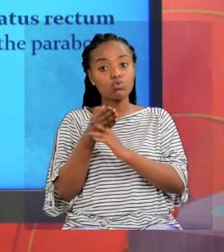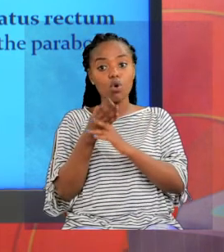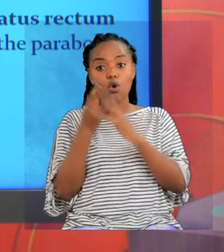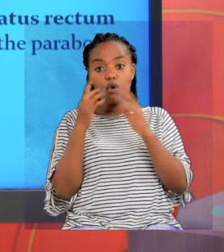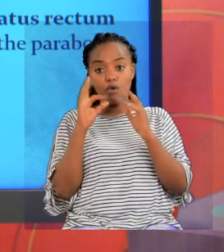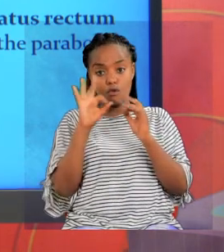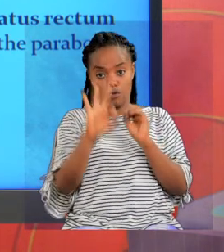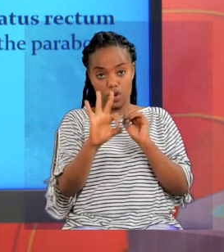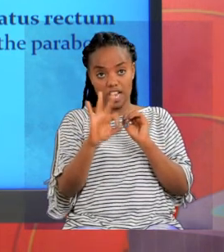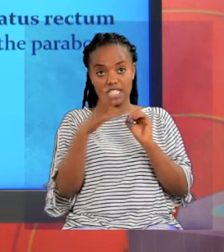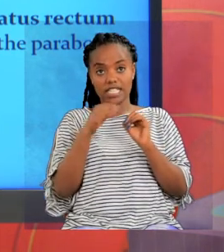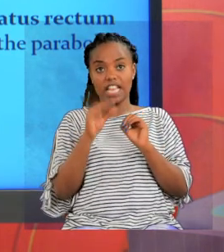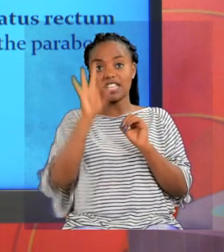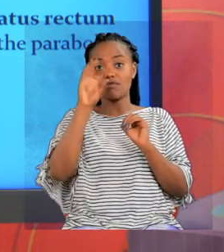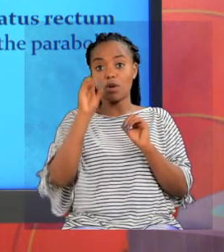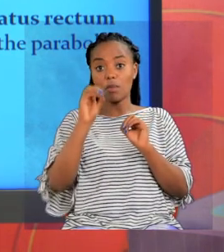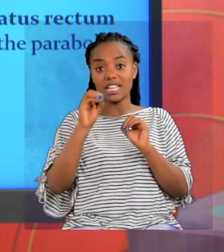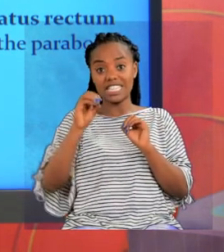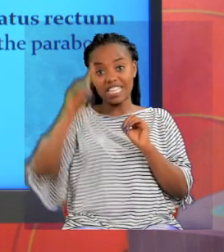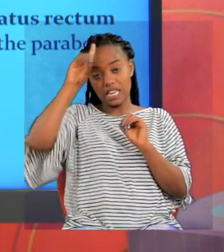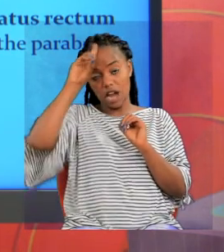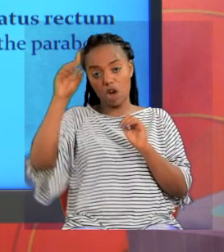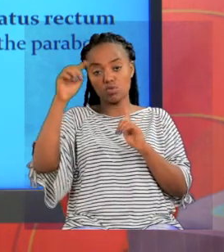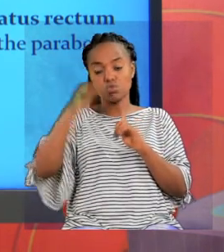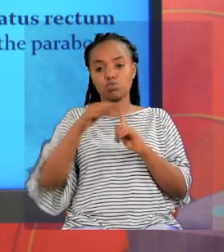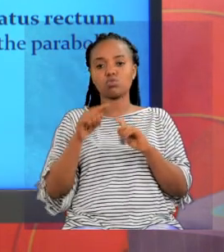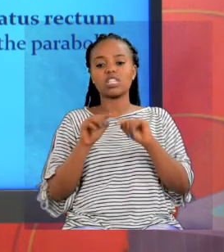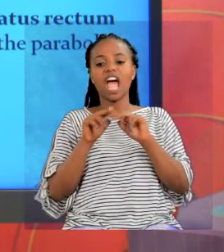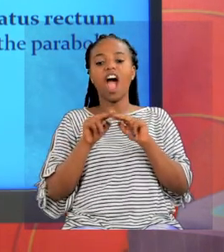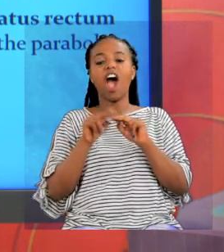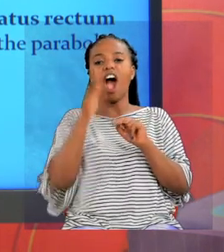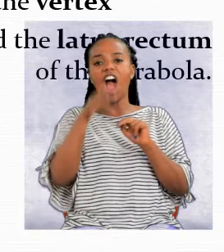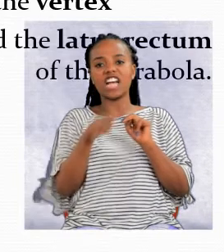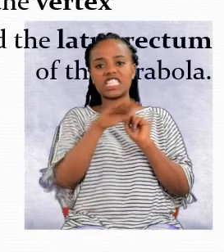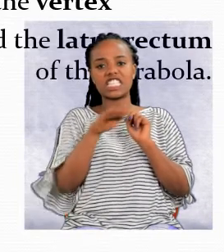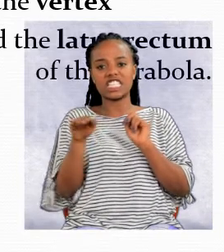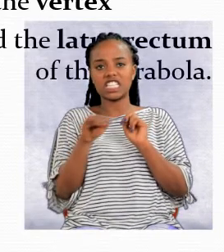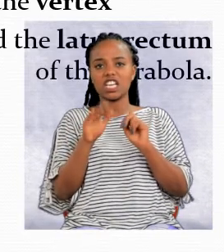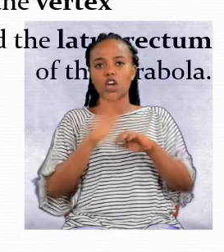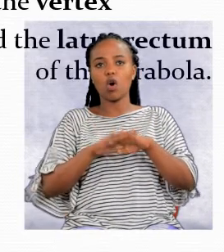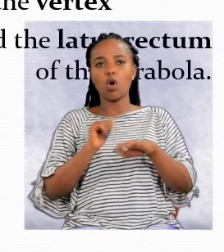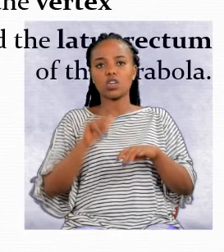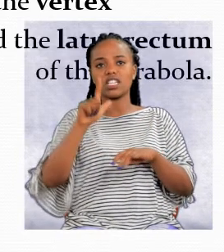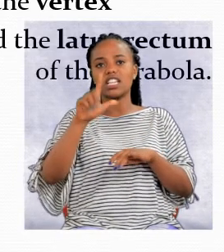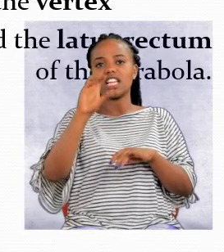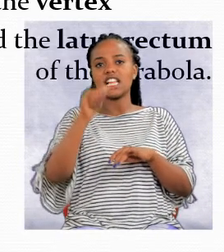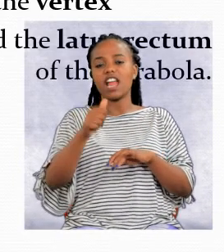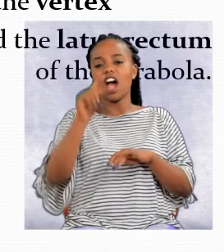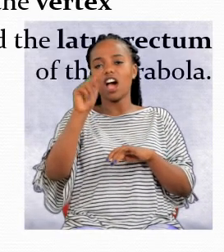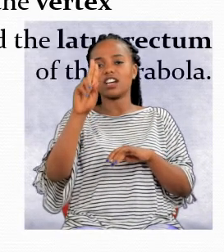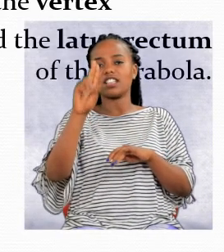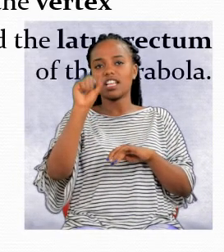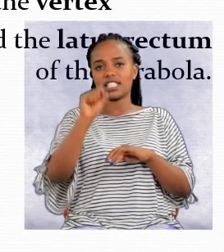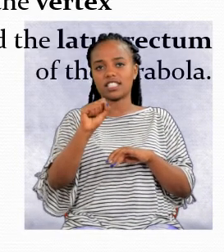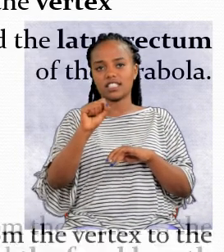and perpendicular to the axis, we call it is the latus rectum of the parabola.